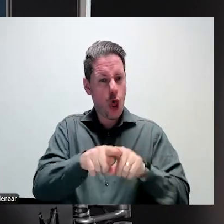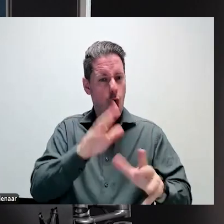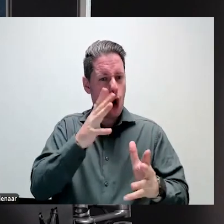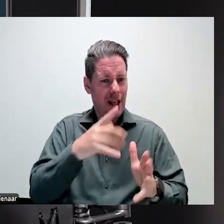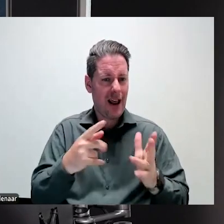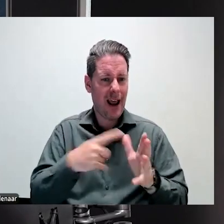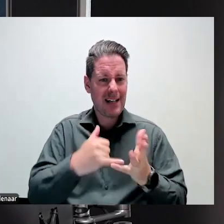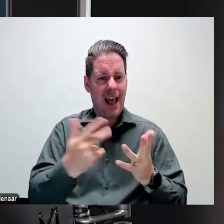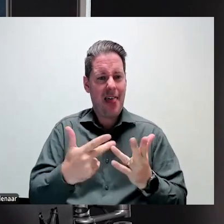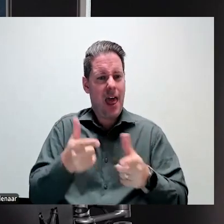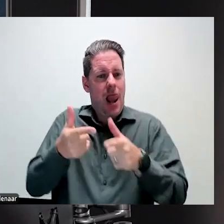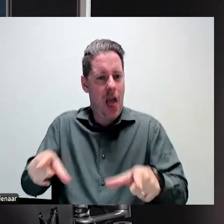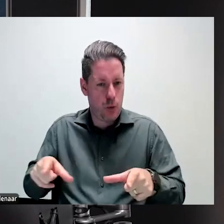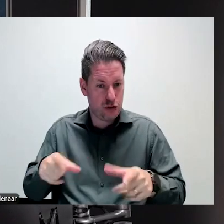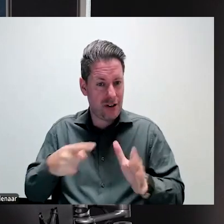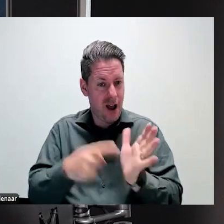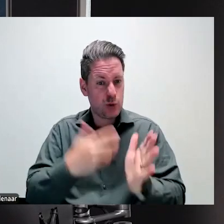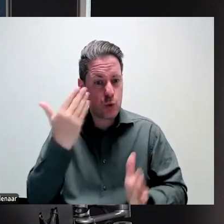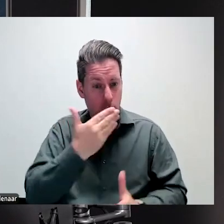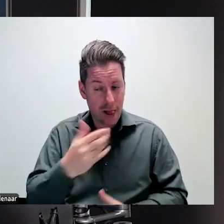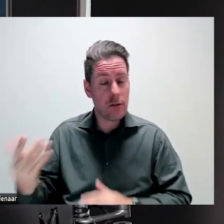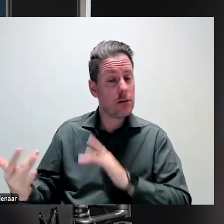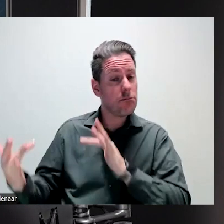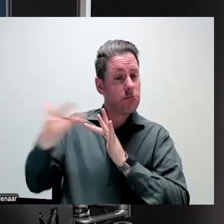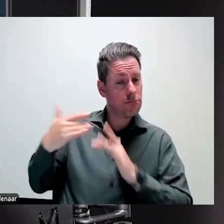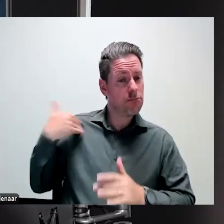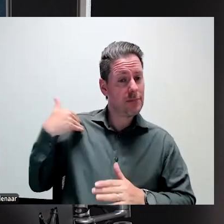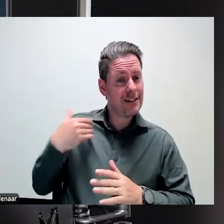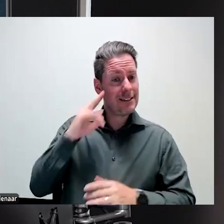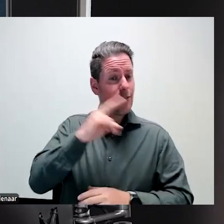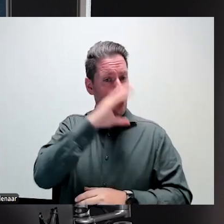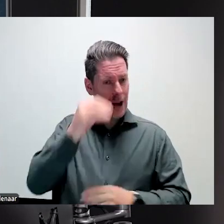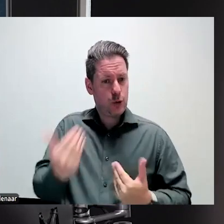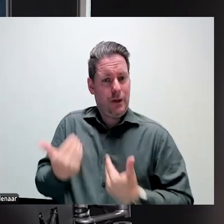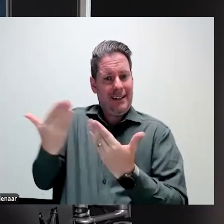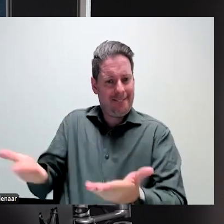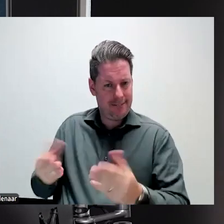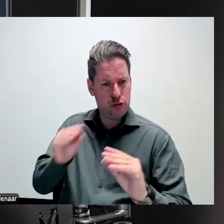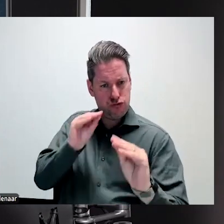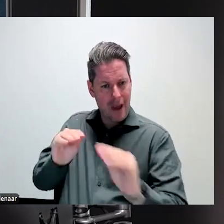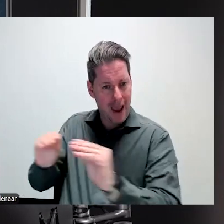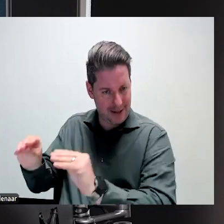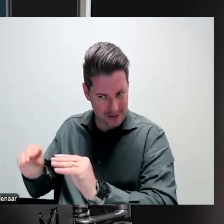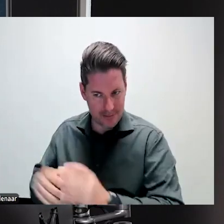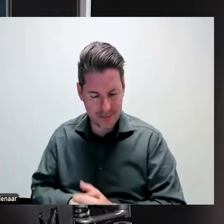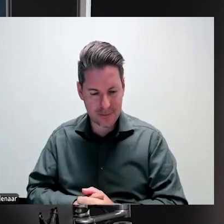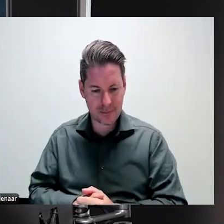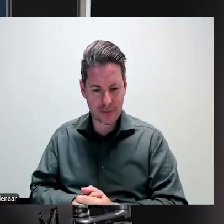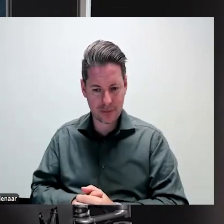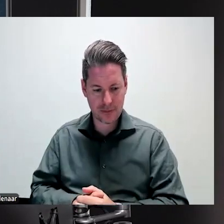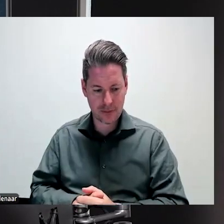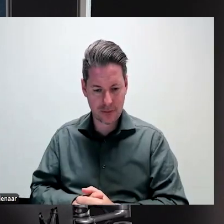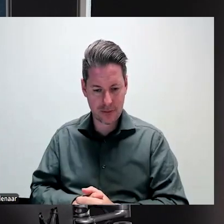they've contacted Deaf Connect to provide those tutors in those arrangements. But at the same time, as we roll out Auslan